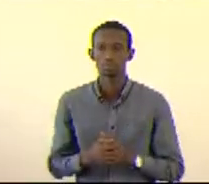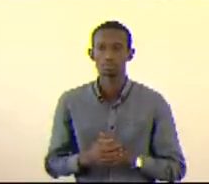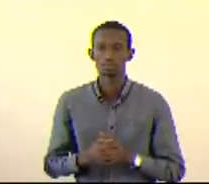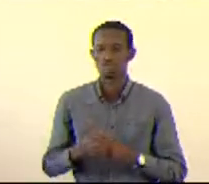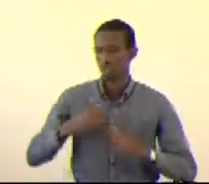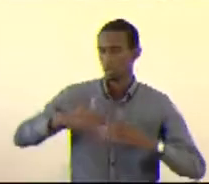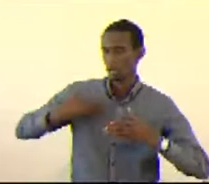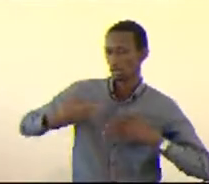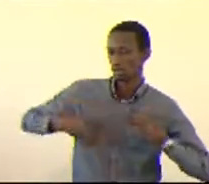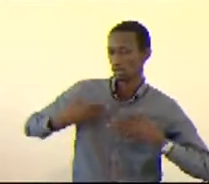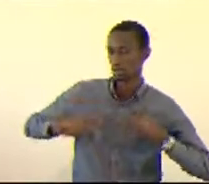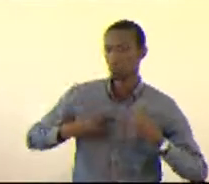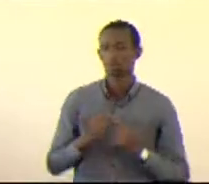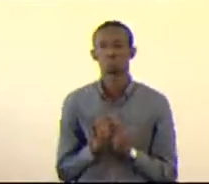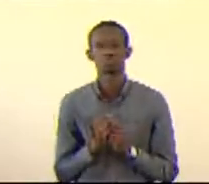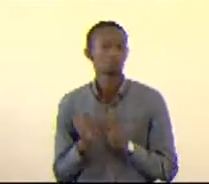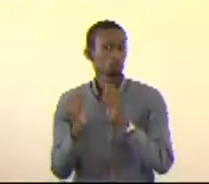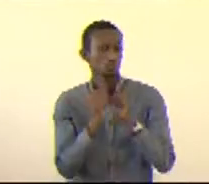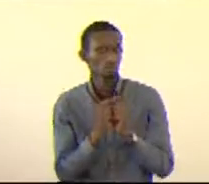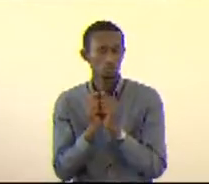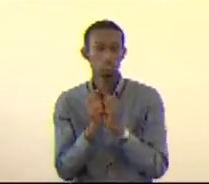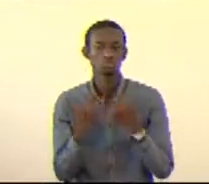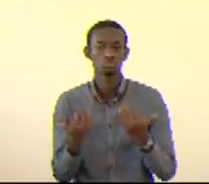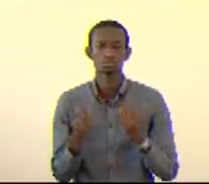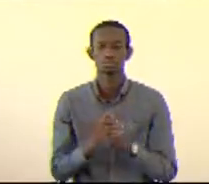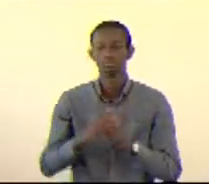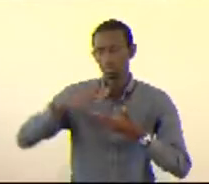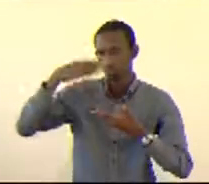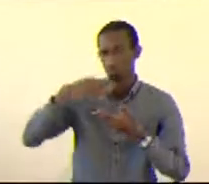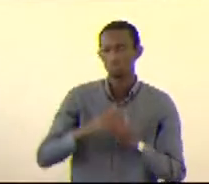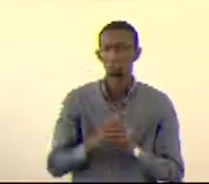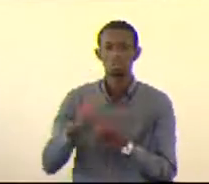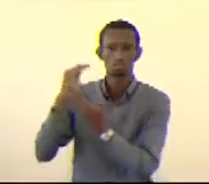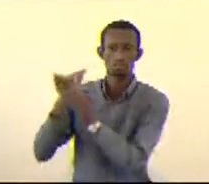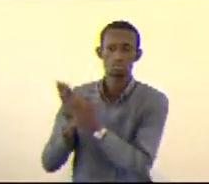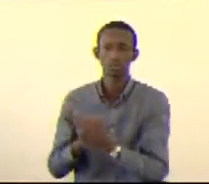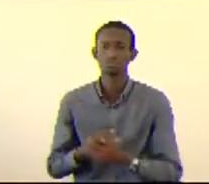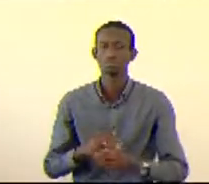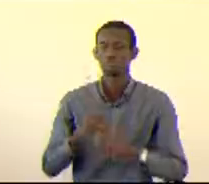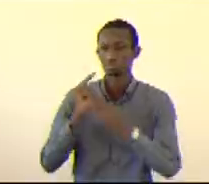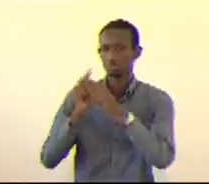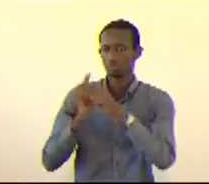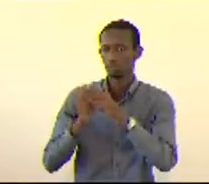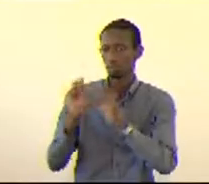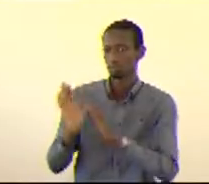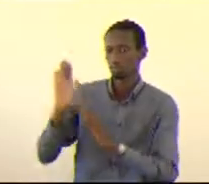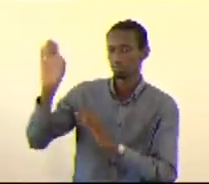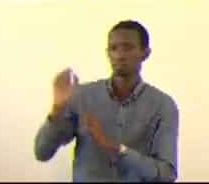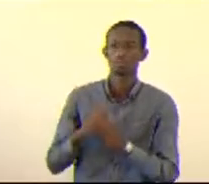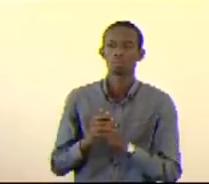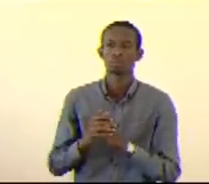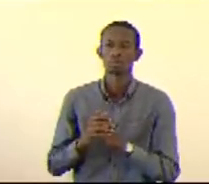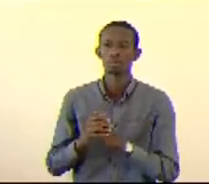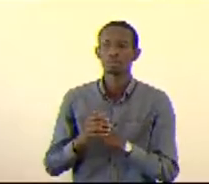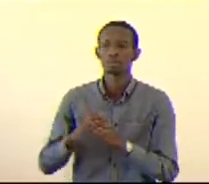you again today on TV learning program. My name is Teacher JB, and you know I'm your physics teacher